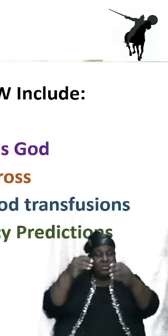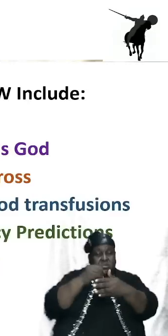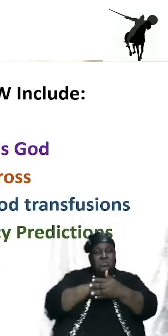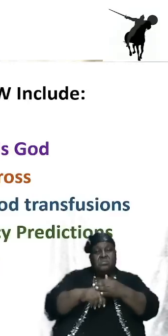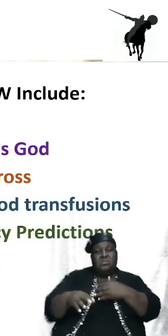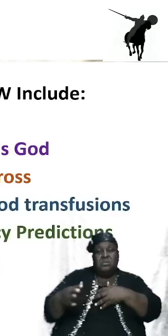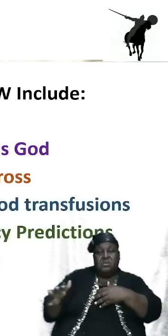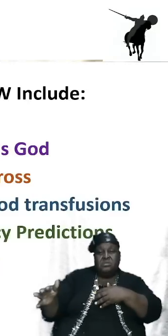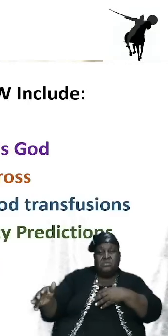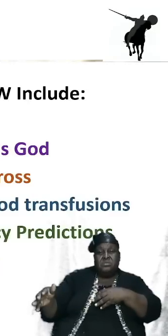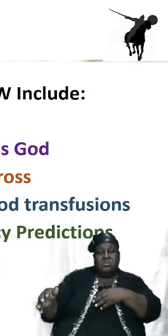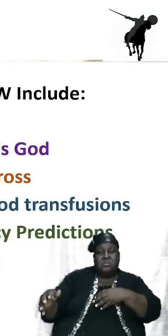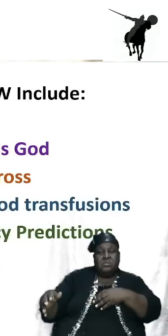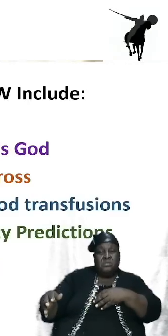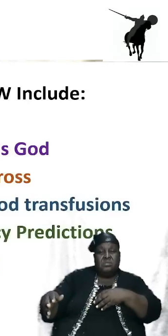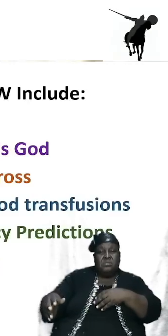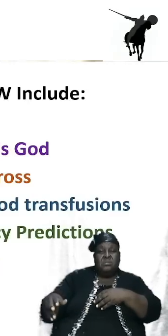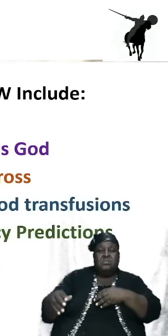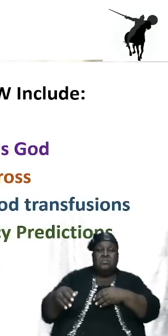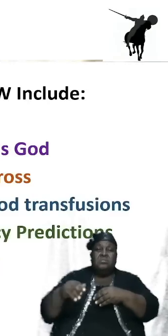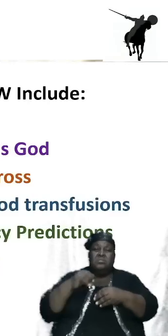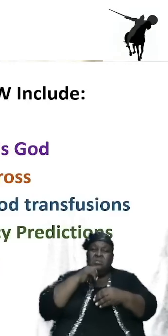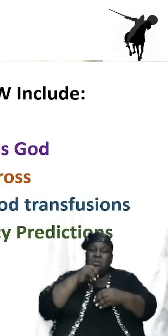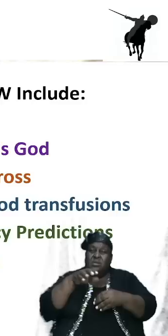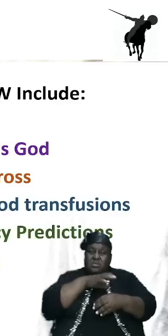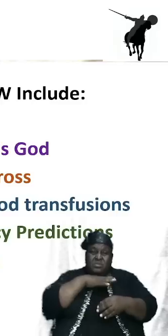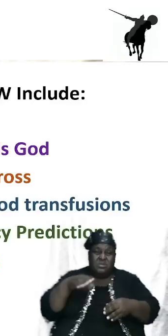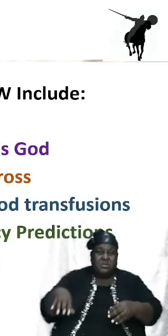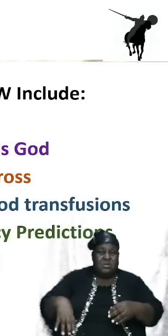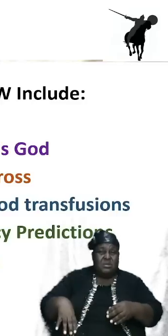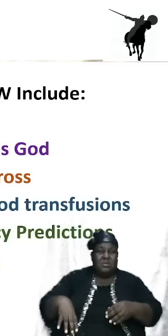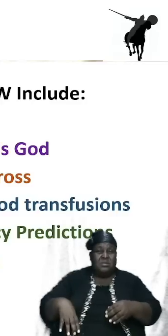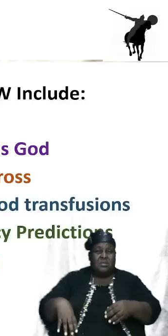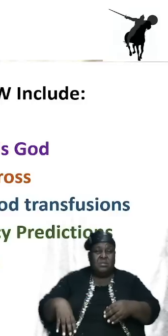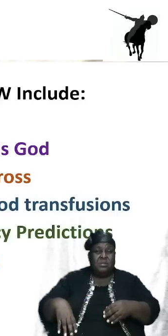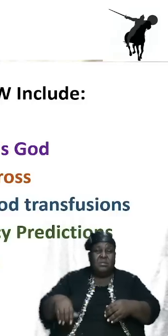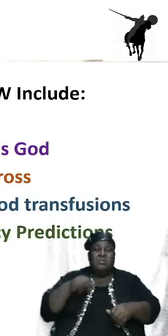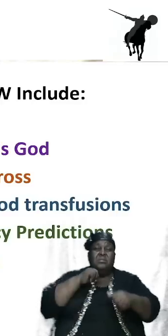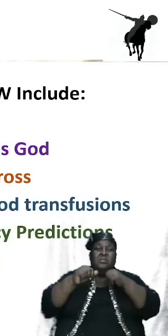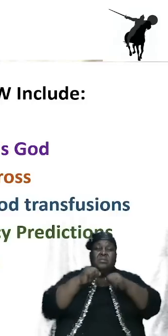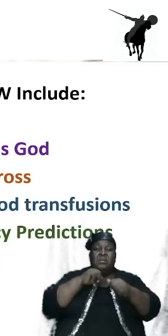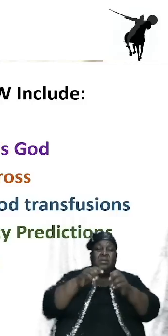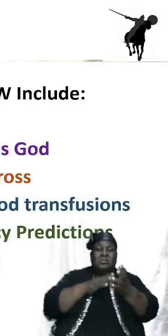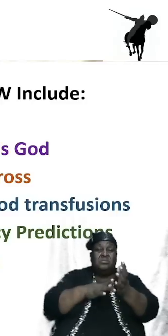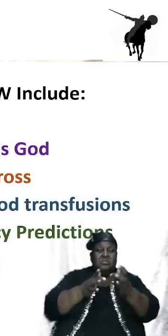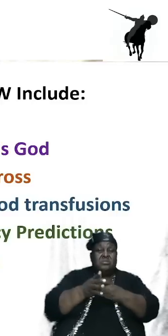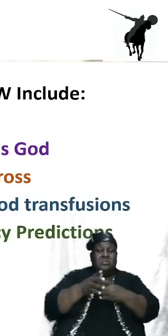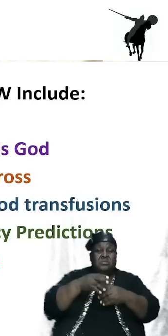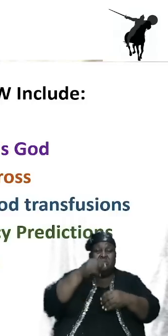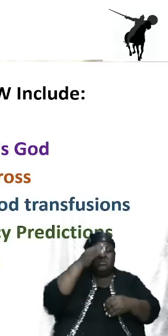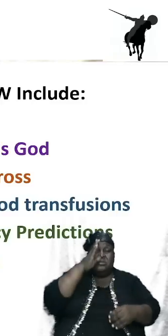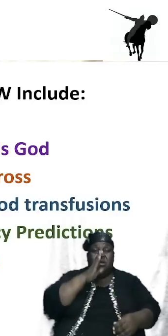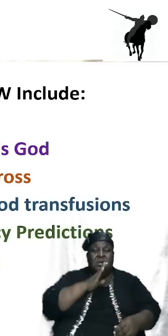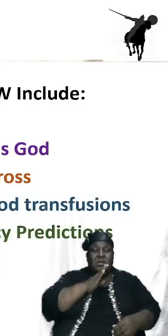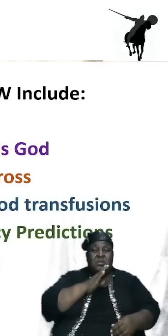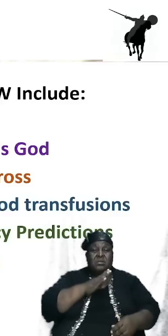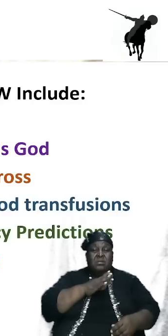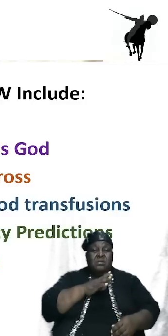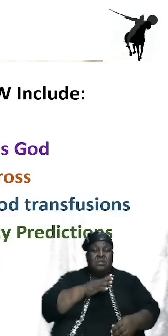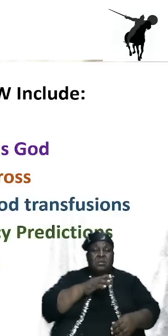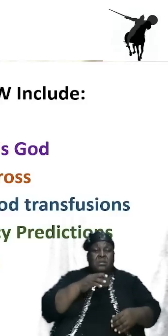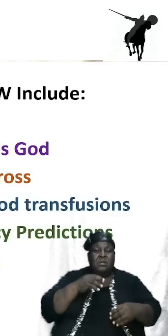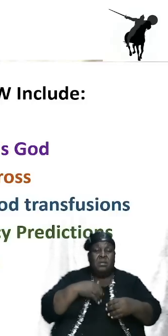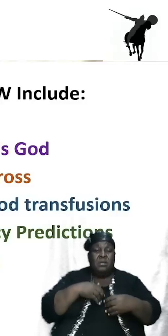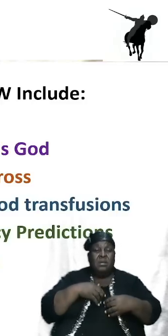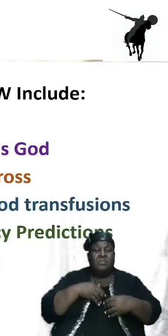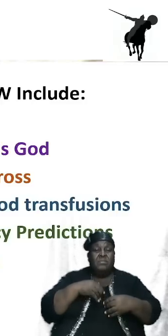were anti-scripture. First of all, they denied that Jesus is God. And in order for them to do that, they had their own